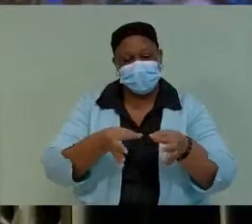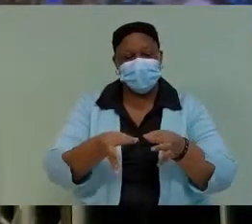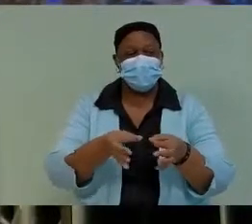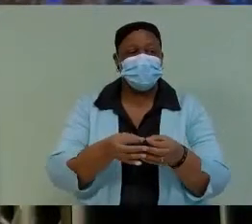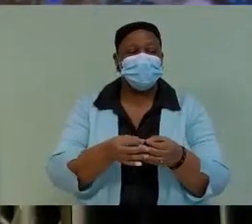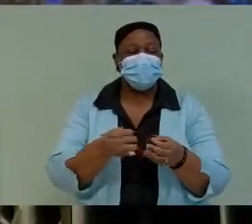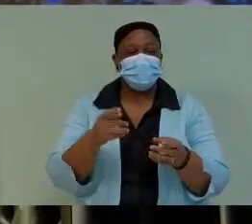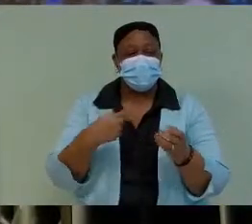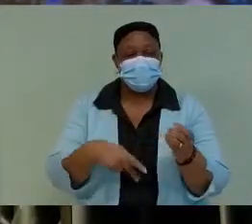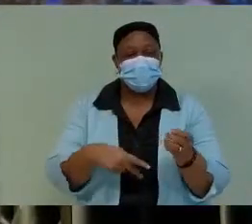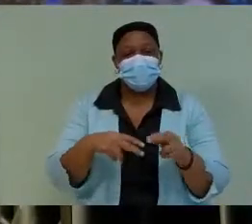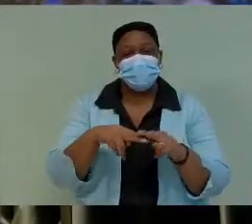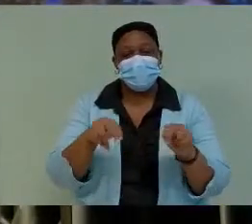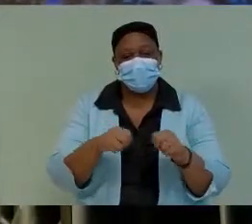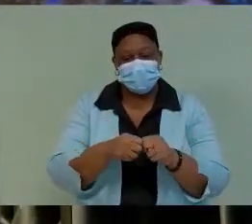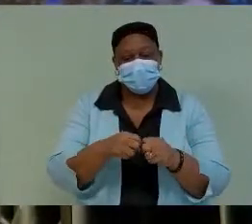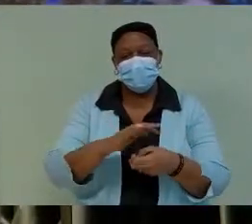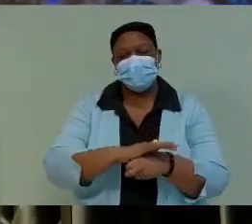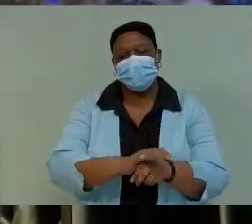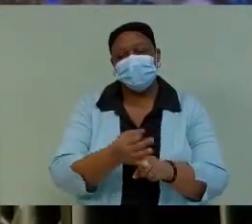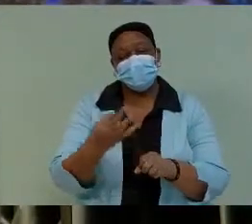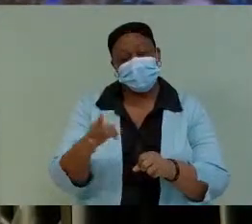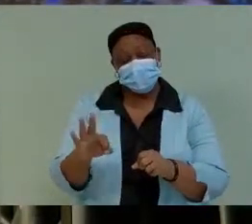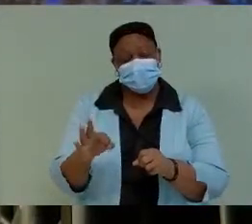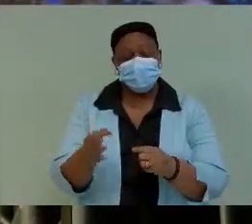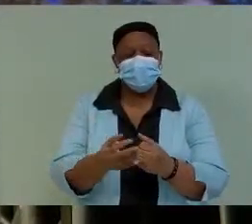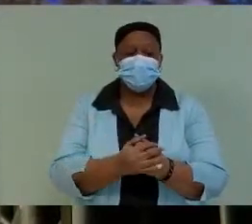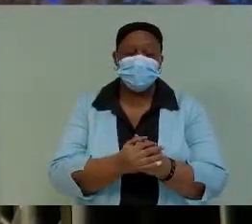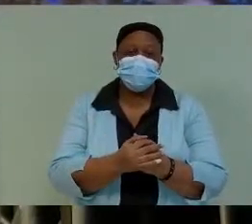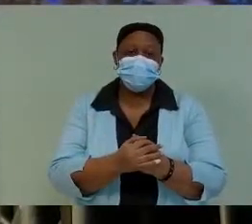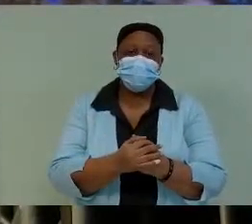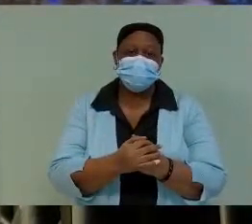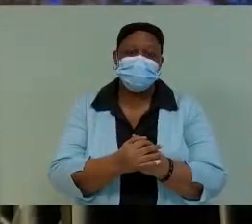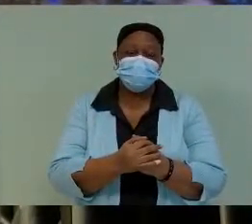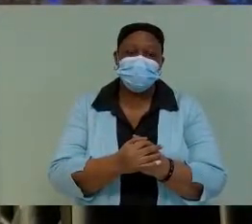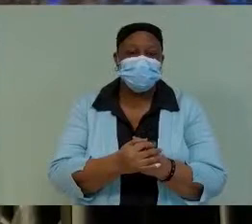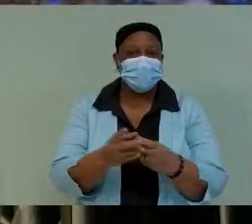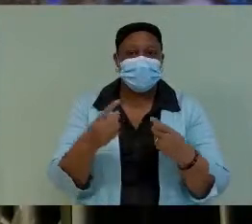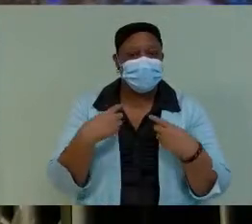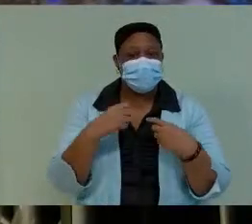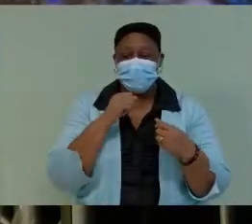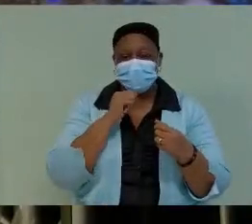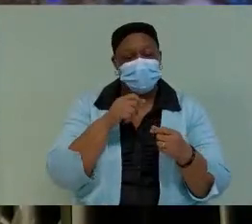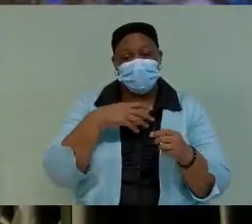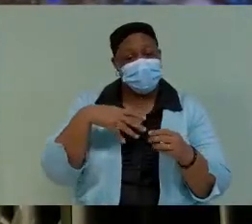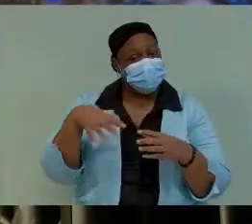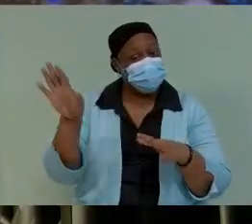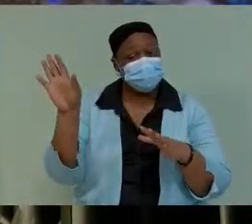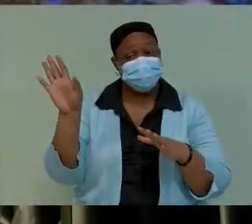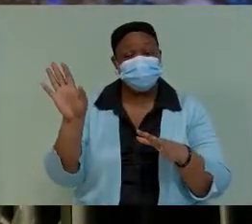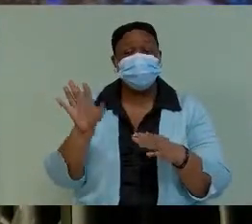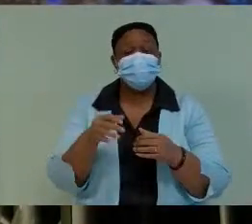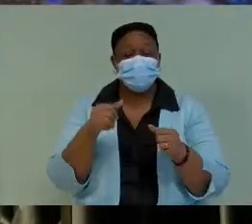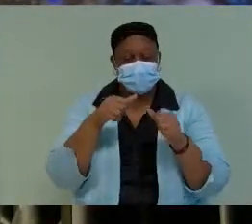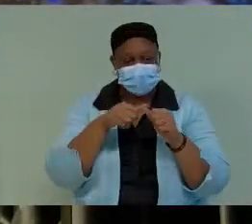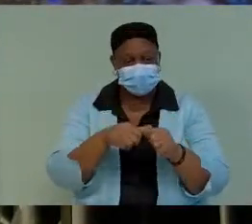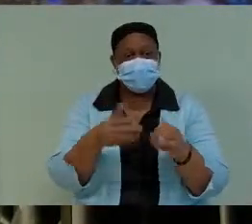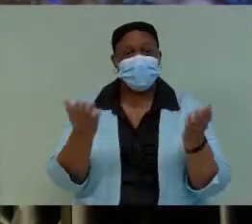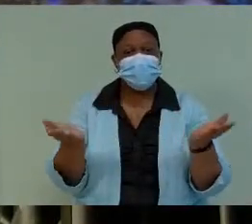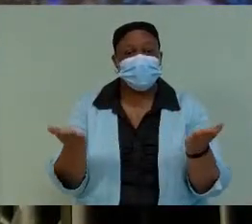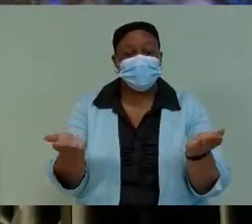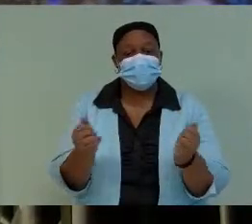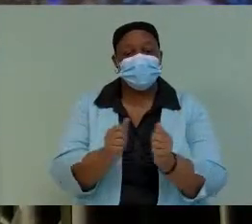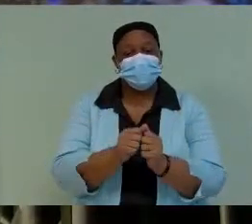Nevis the COVID-19 pandemic. It has not gone away. It is still with